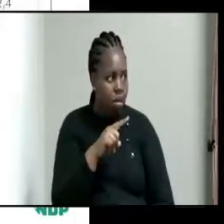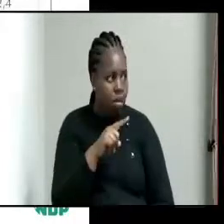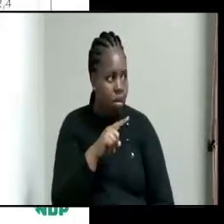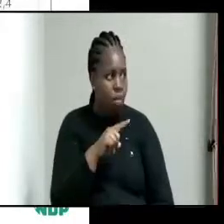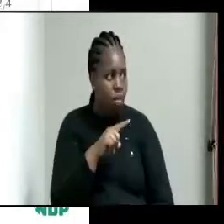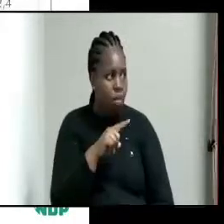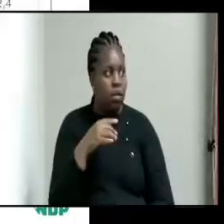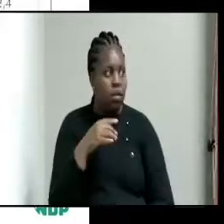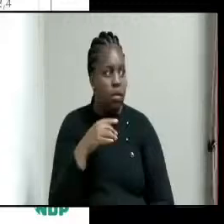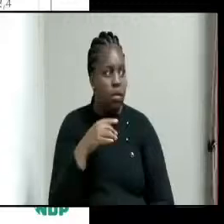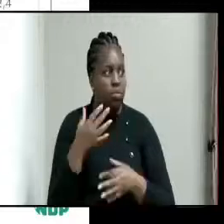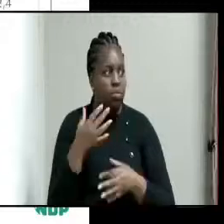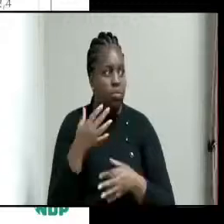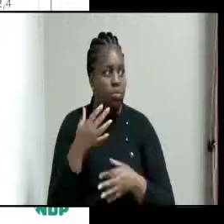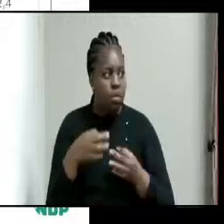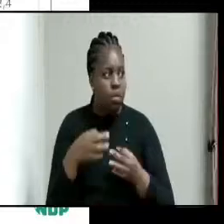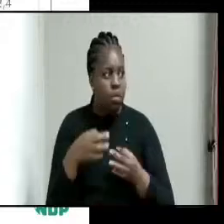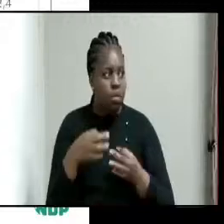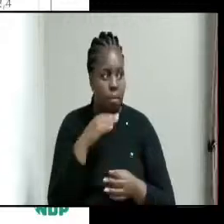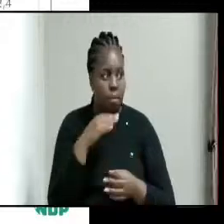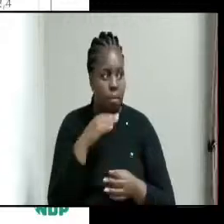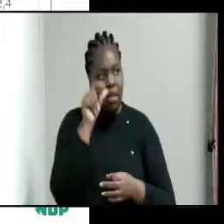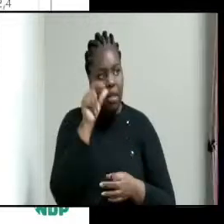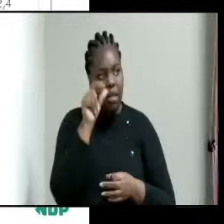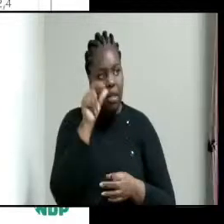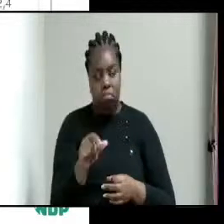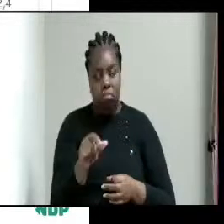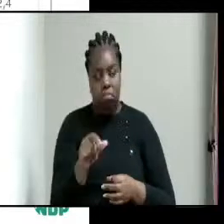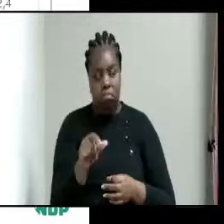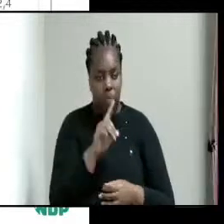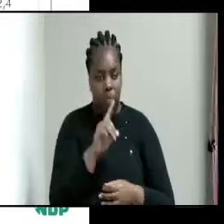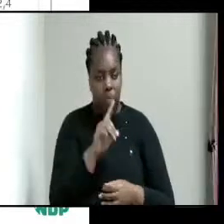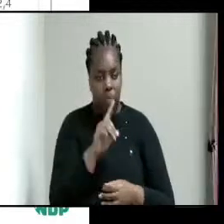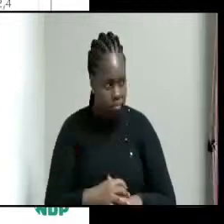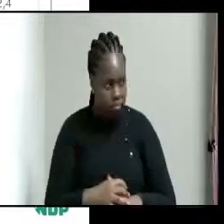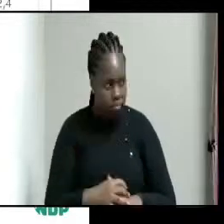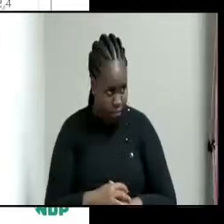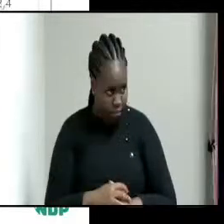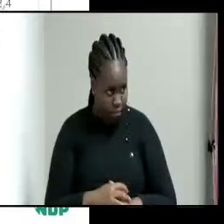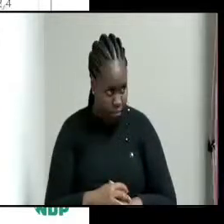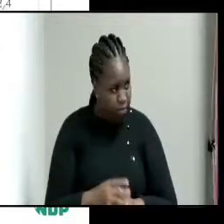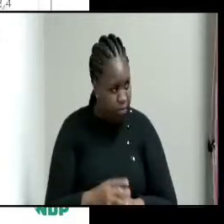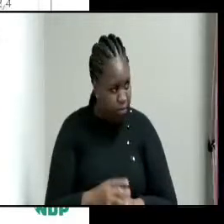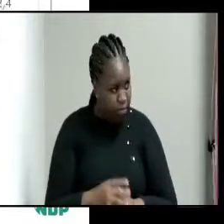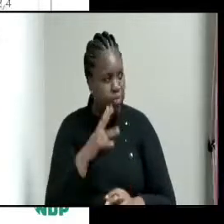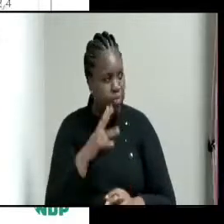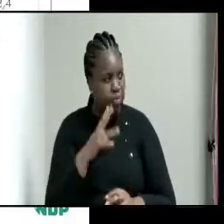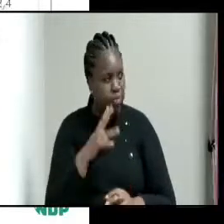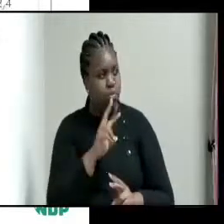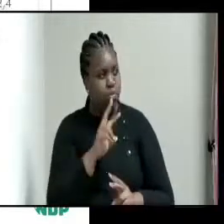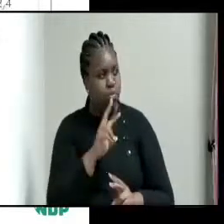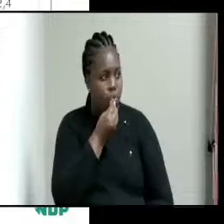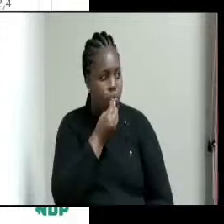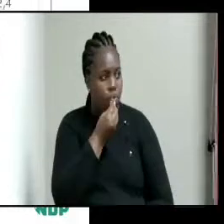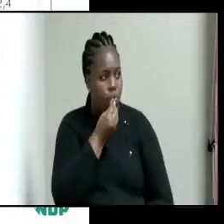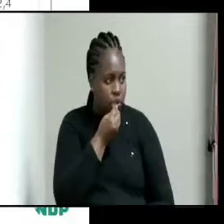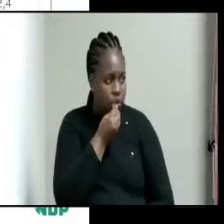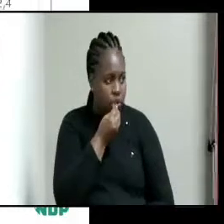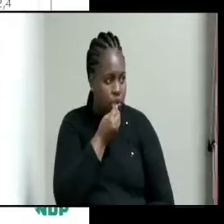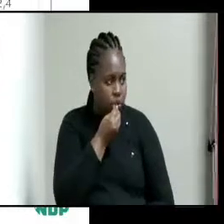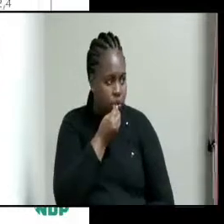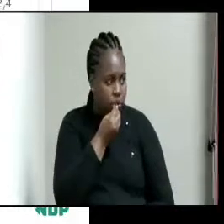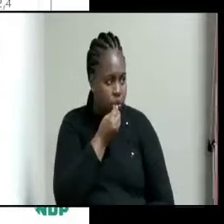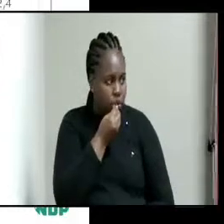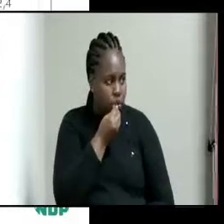sake of just explaining what these graphs mean. So let's look at nutrition. So it takes